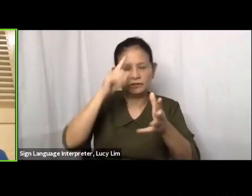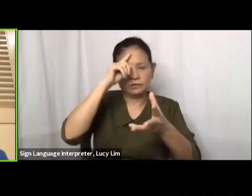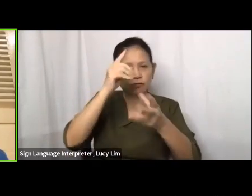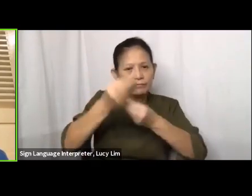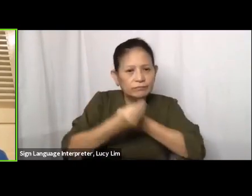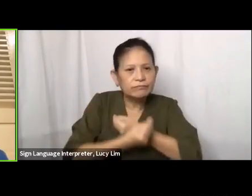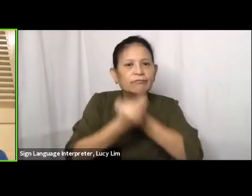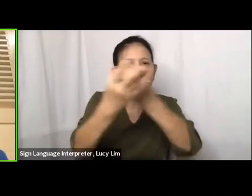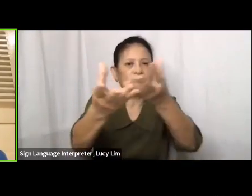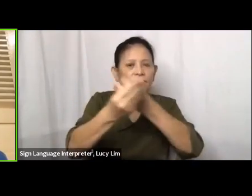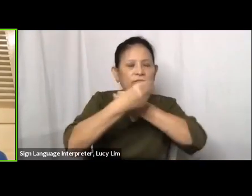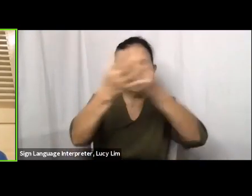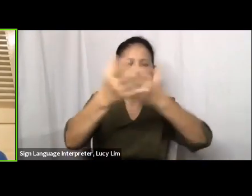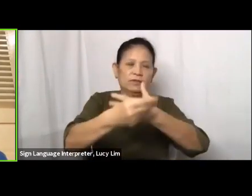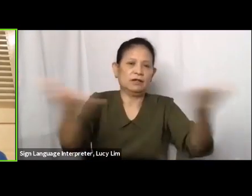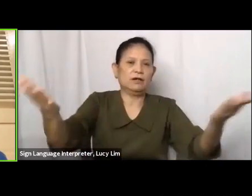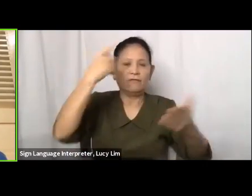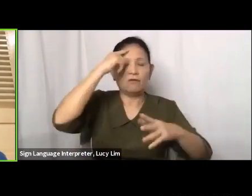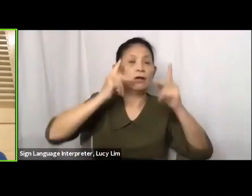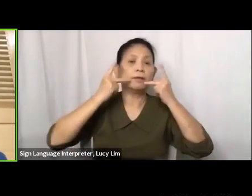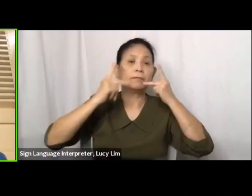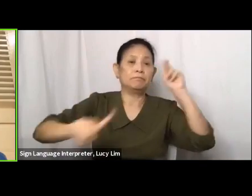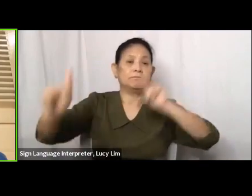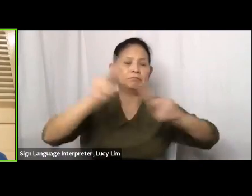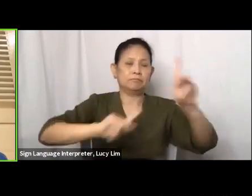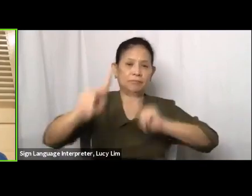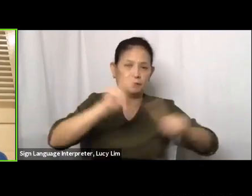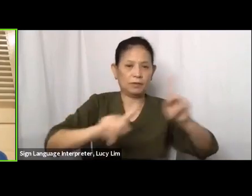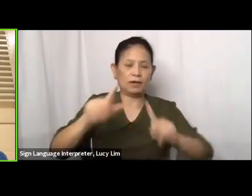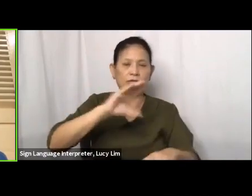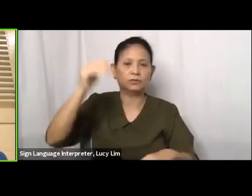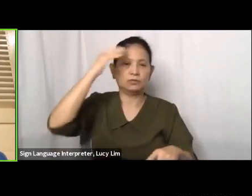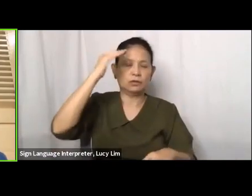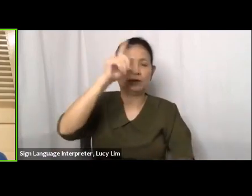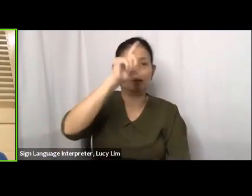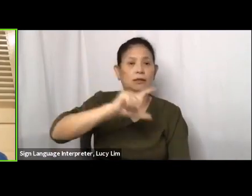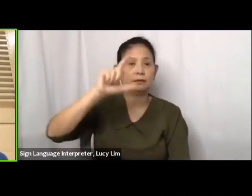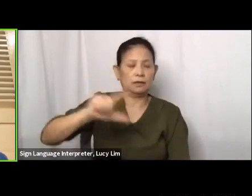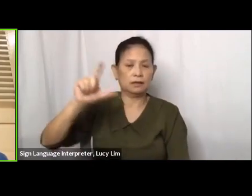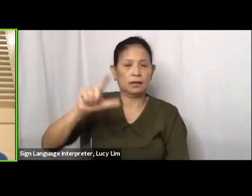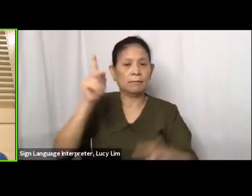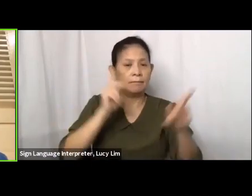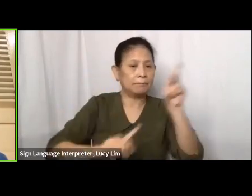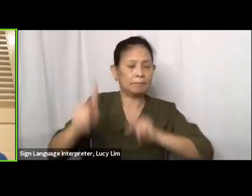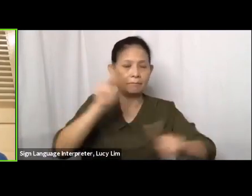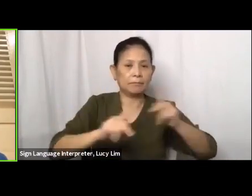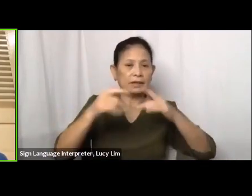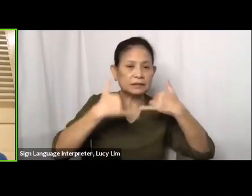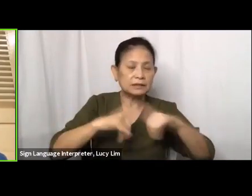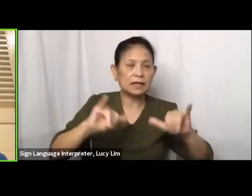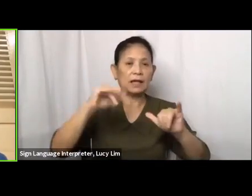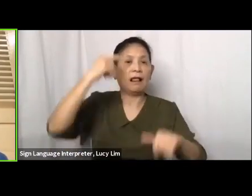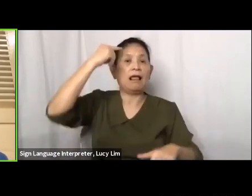you can hear from our colleagues in Nepal, people still assuming